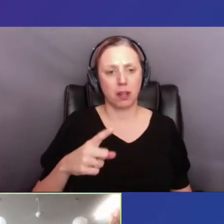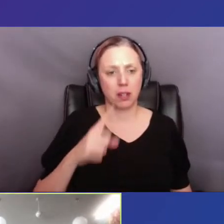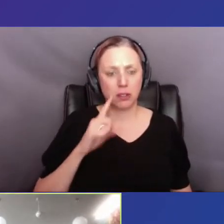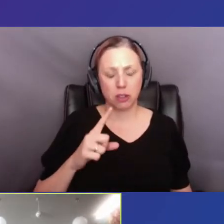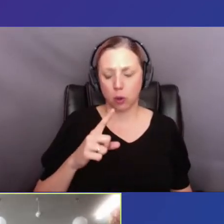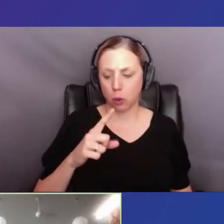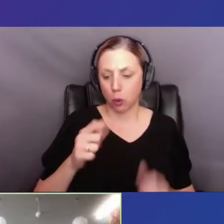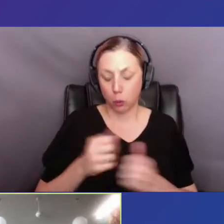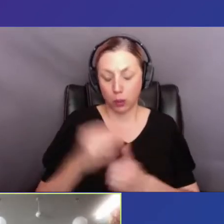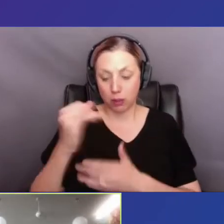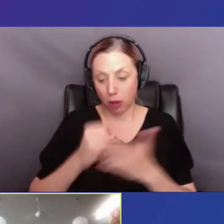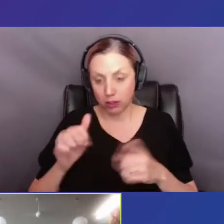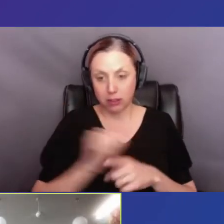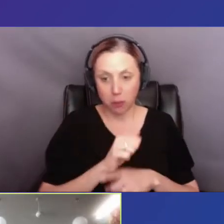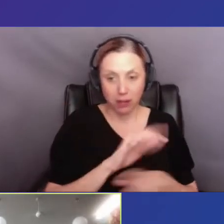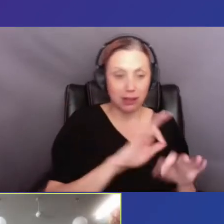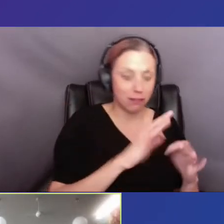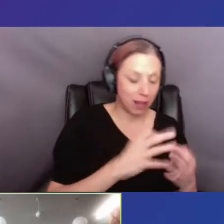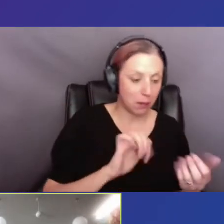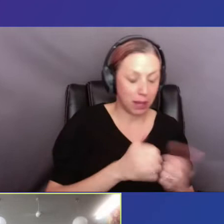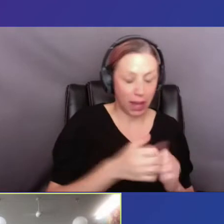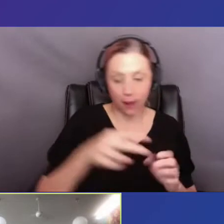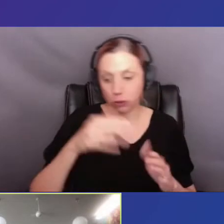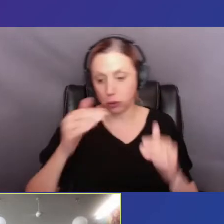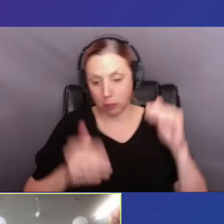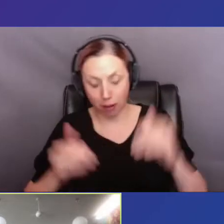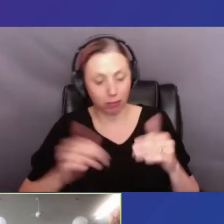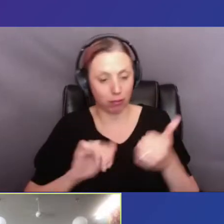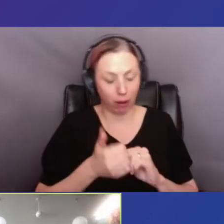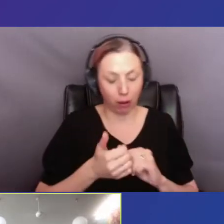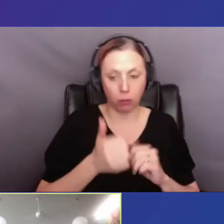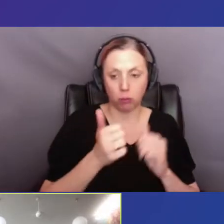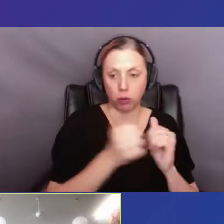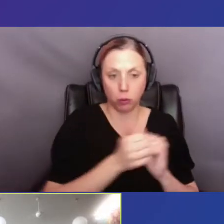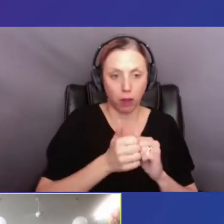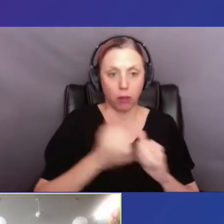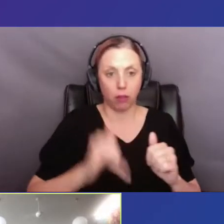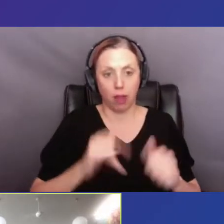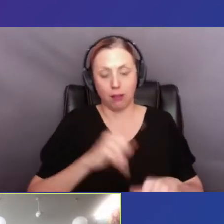practice and family, and having them all mixing up. So,